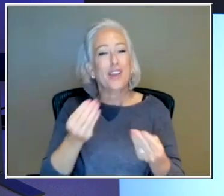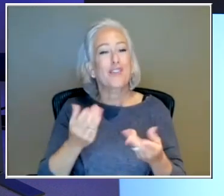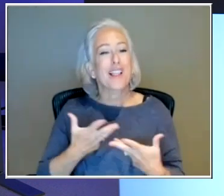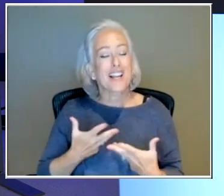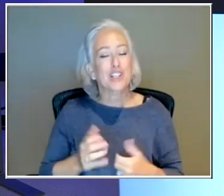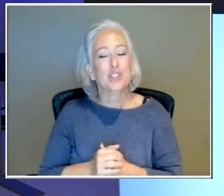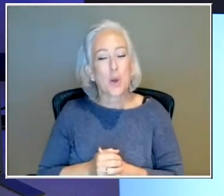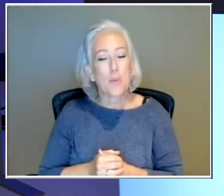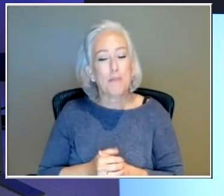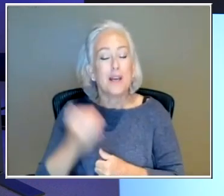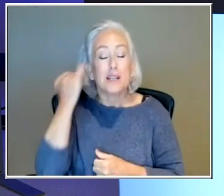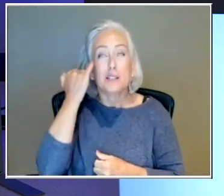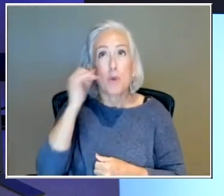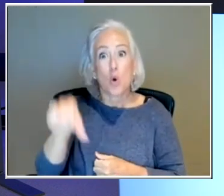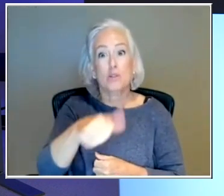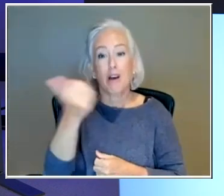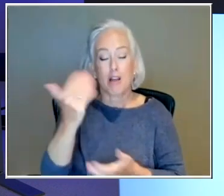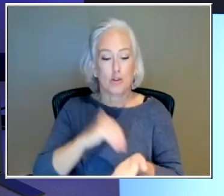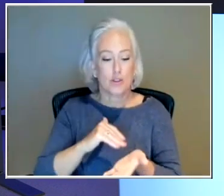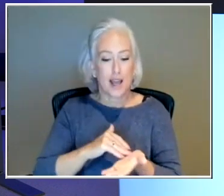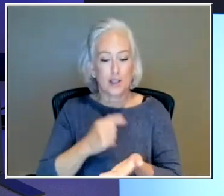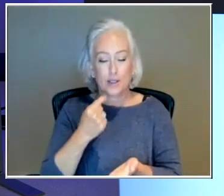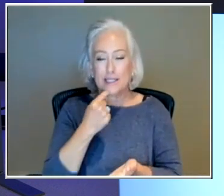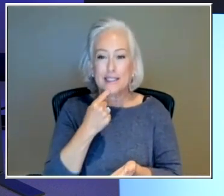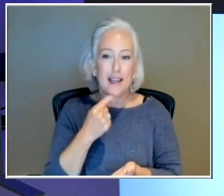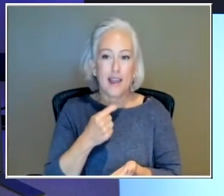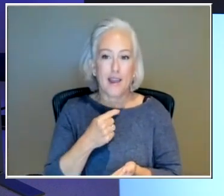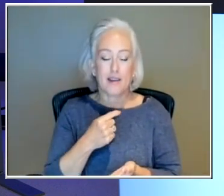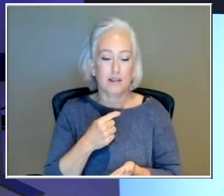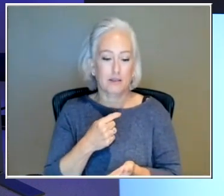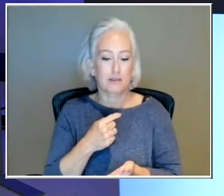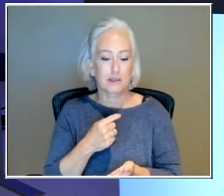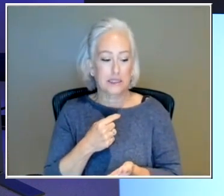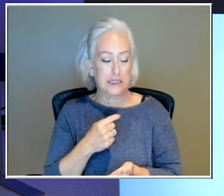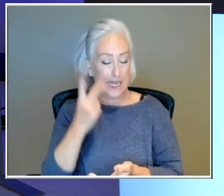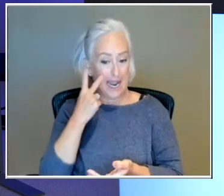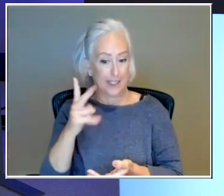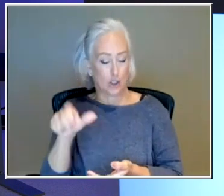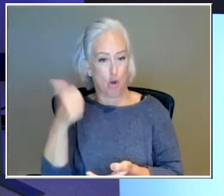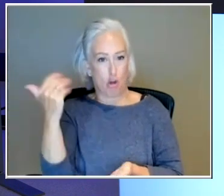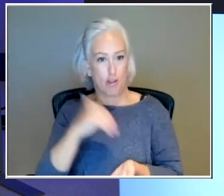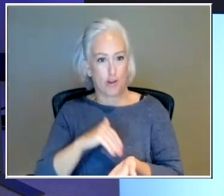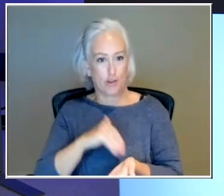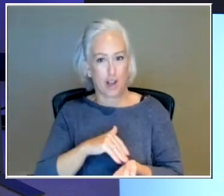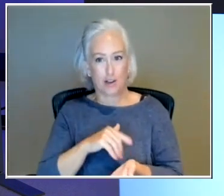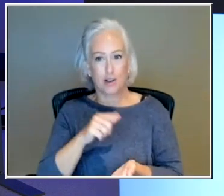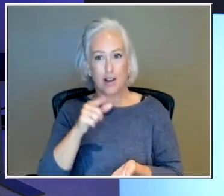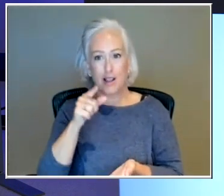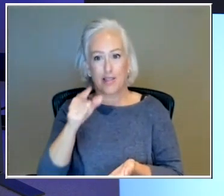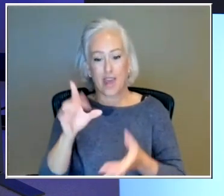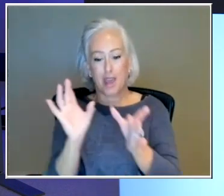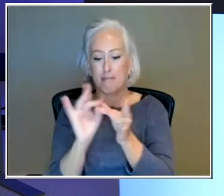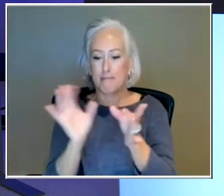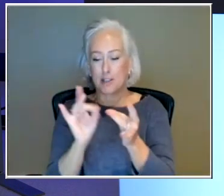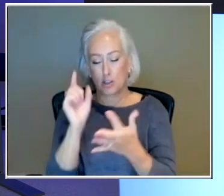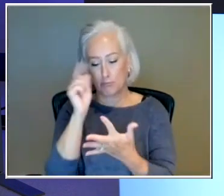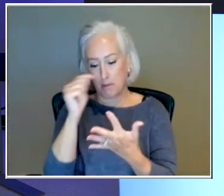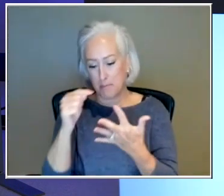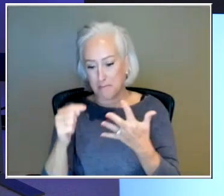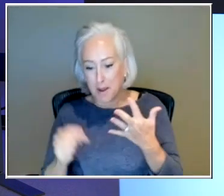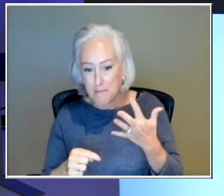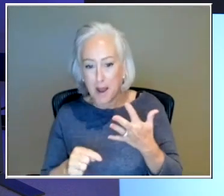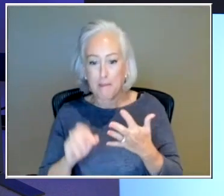were to come back and say, or a patient comes back to you and says, hey, I saw another doctor and they brought up this aspect or this type of